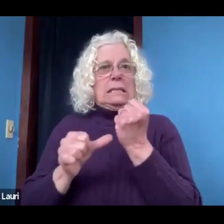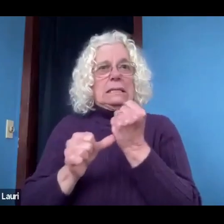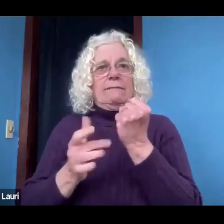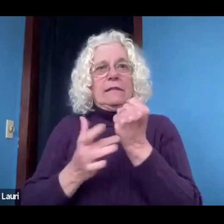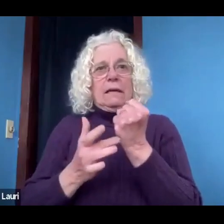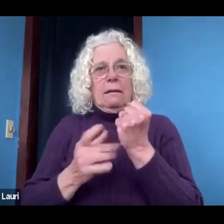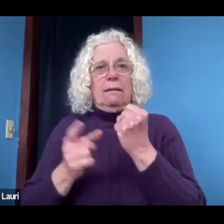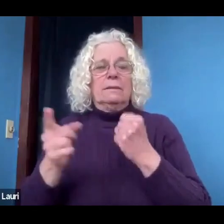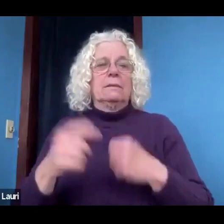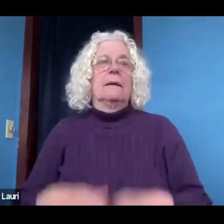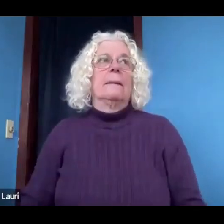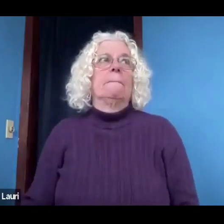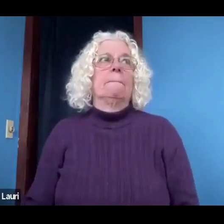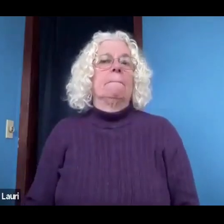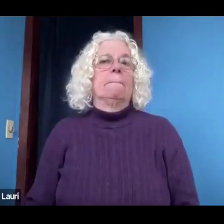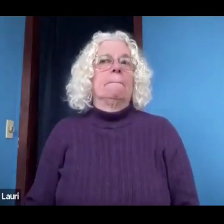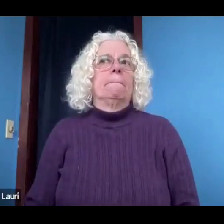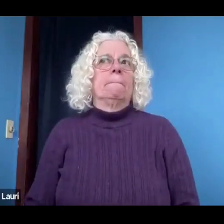and